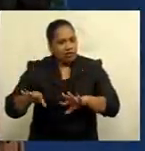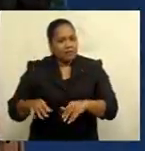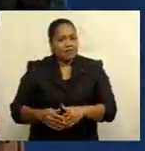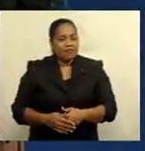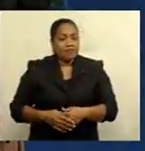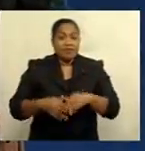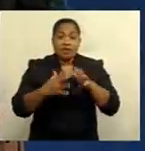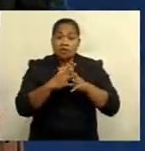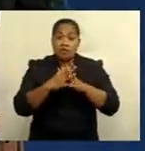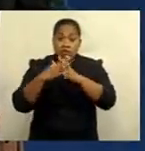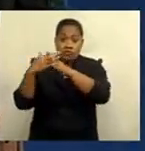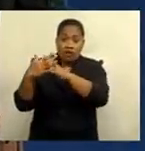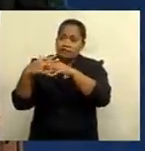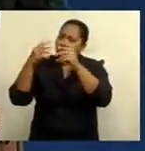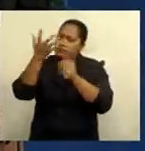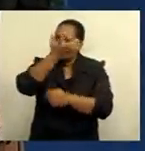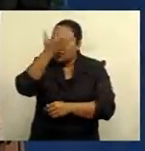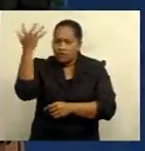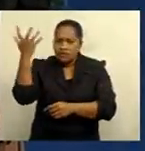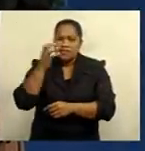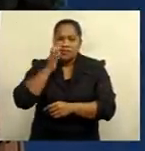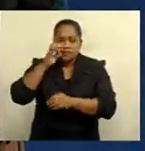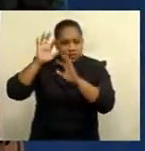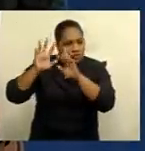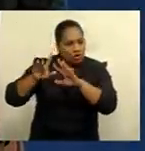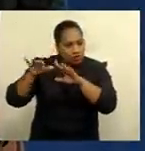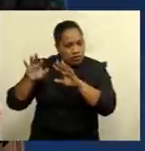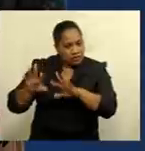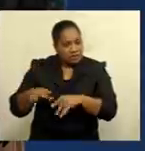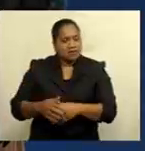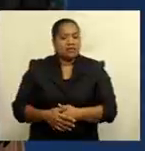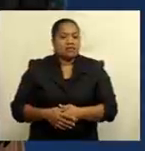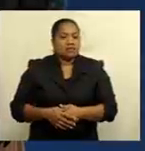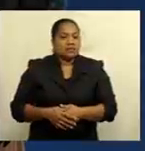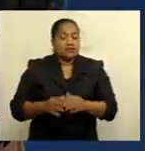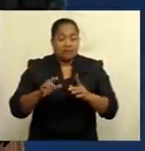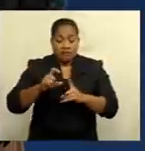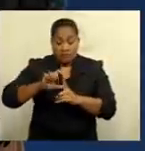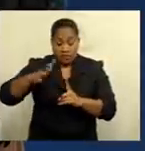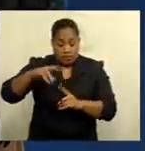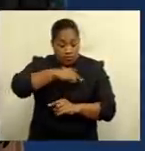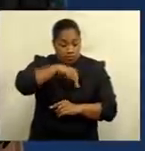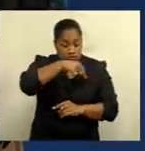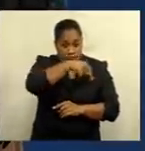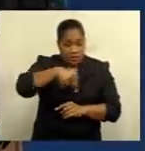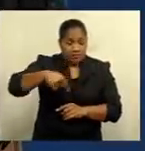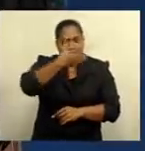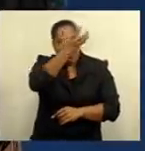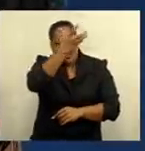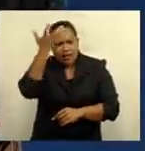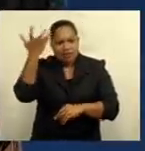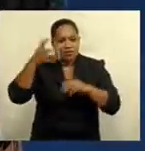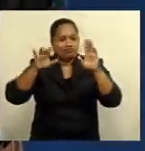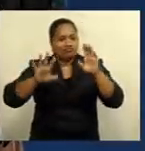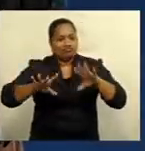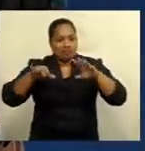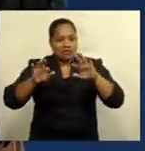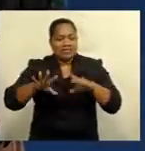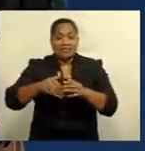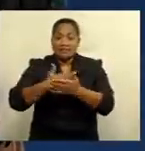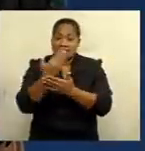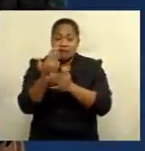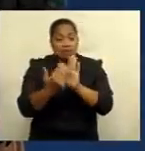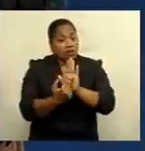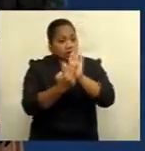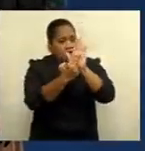to the west, cloudy periods with brief showers. Eastwards from Peck Harbour to Suva, it was a cloudy and rainy day. In the